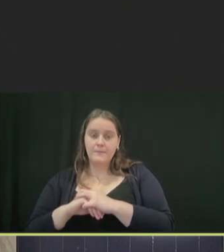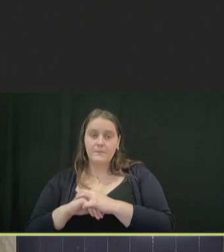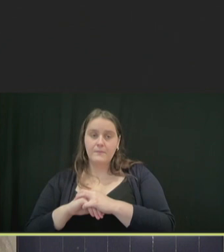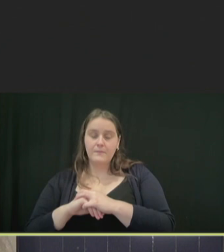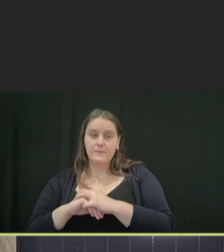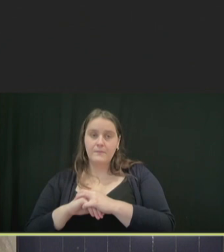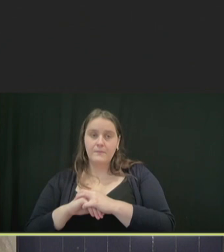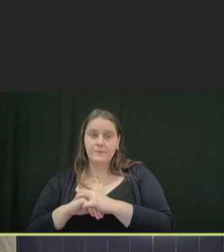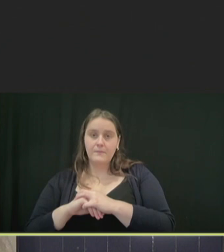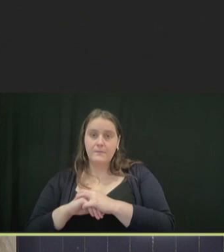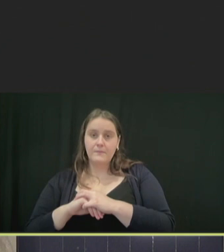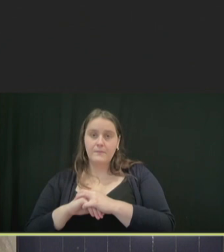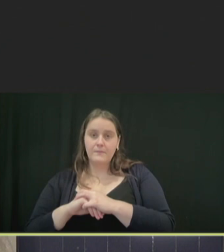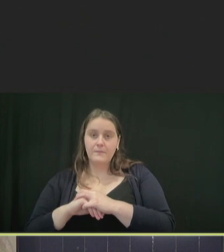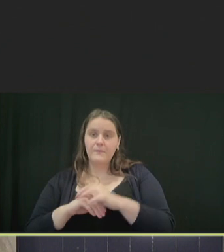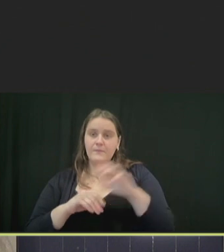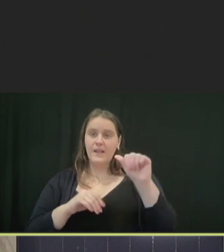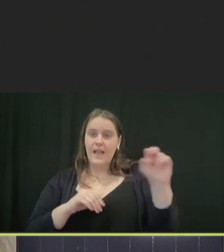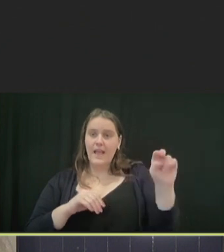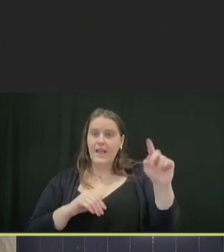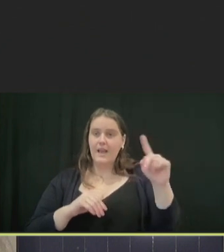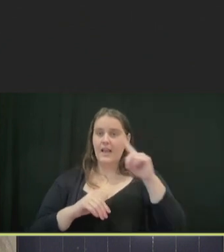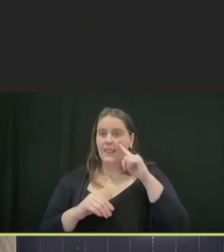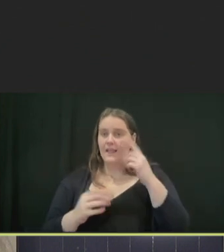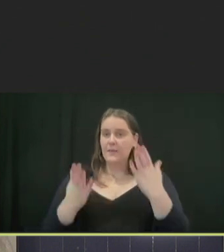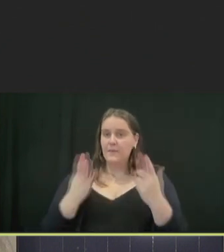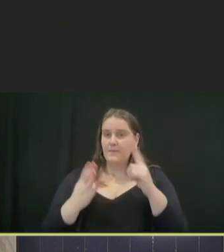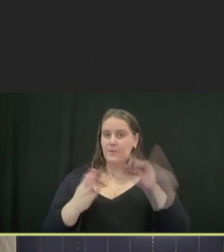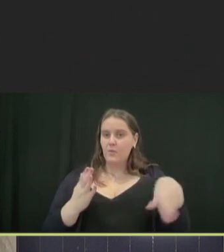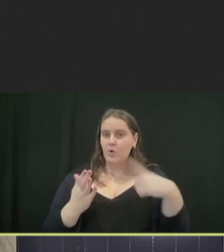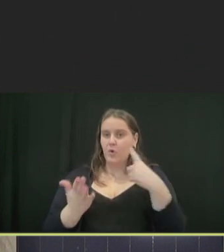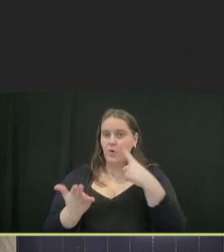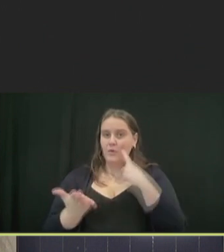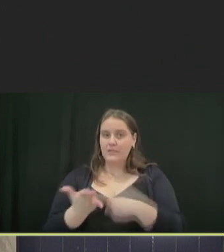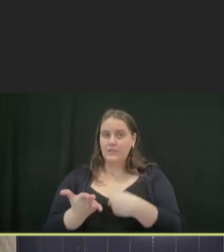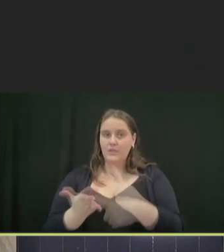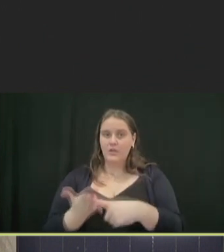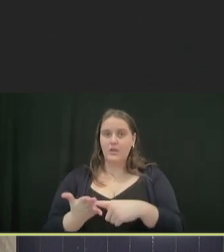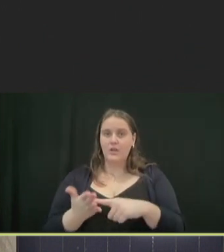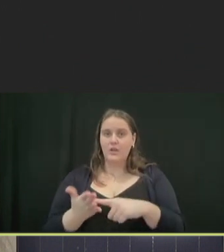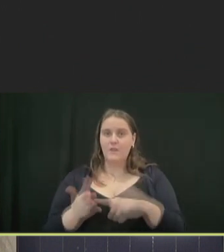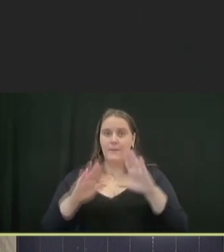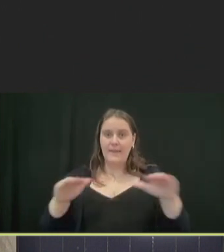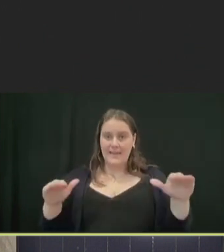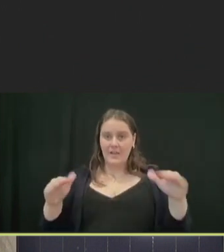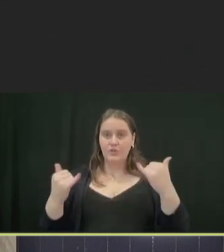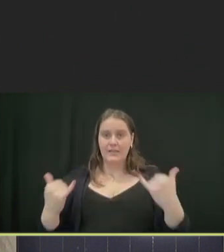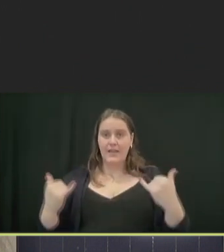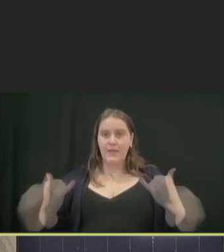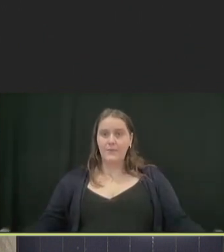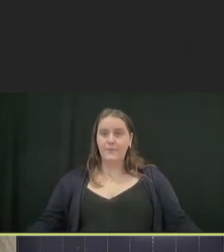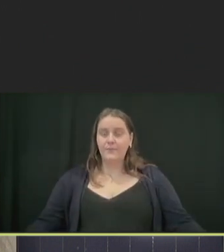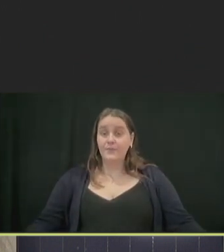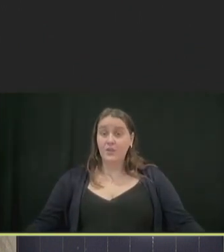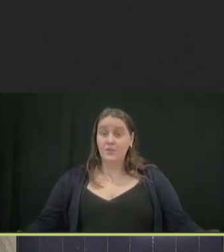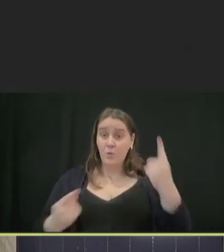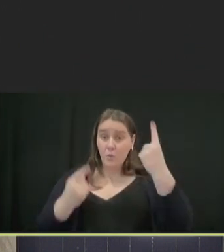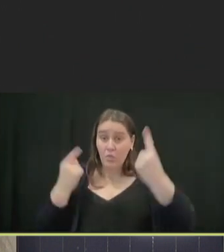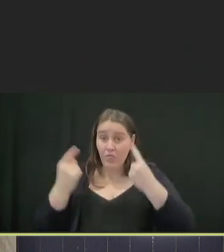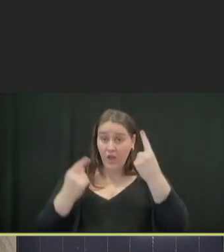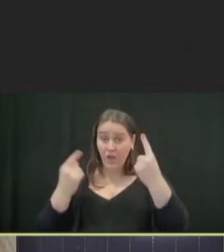And maybe we'll just cover pediatric now. So any thoughts about these